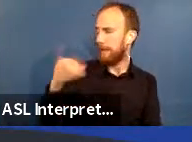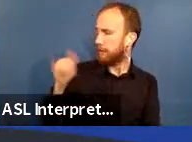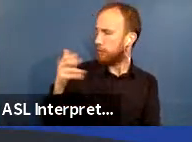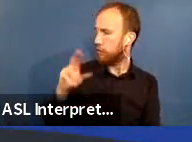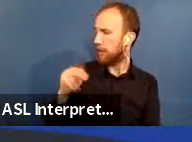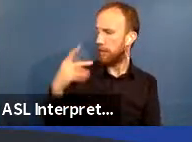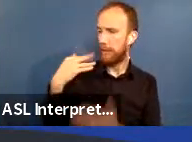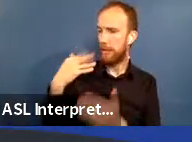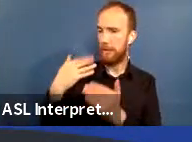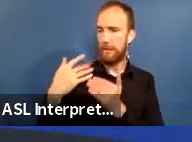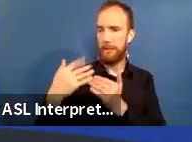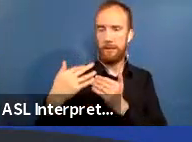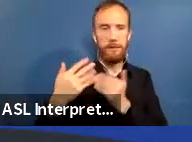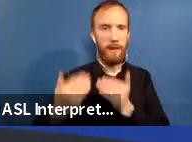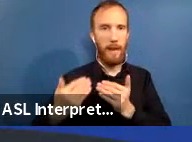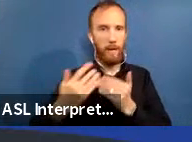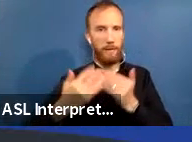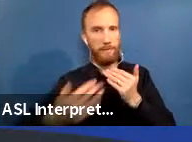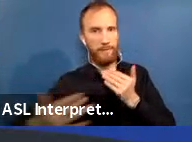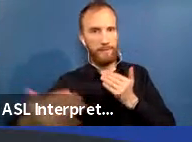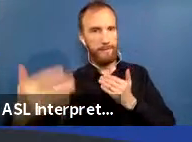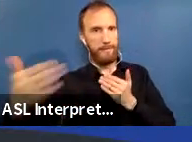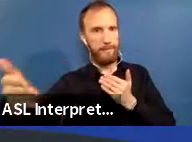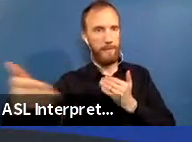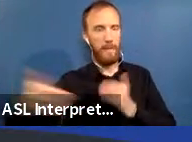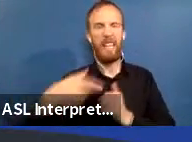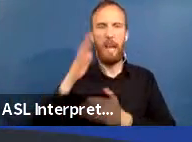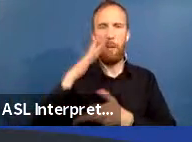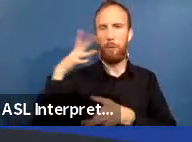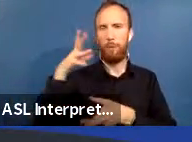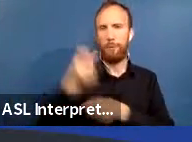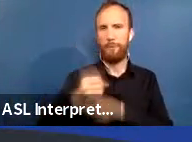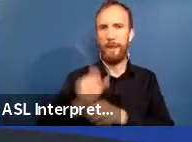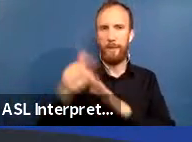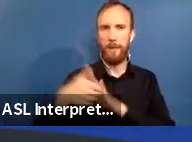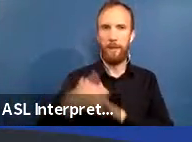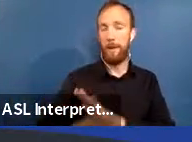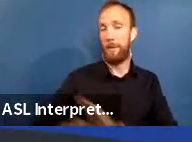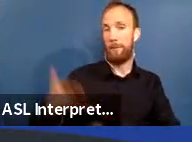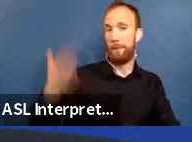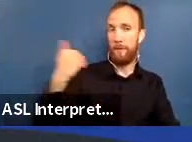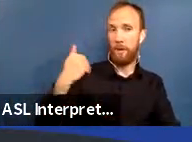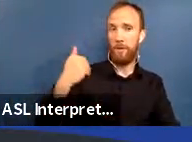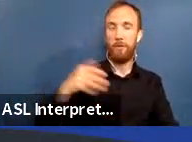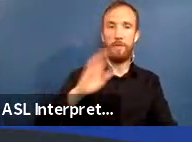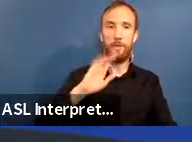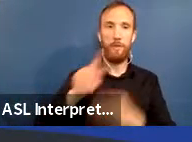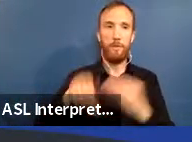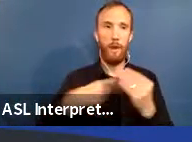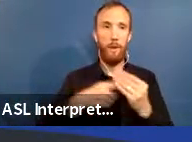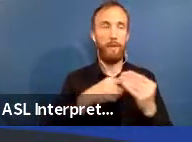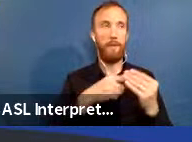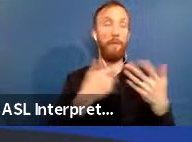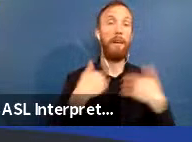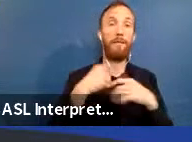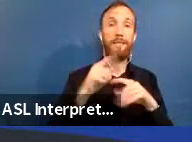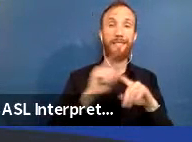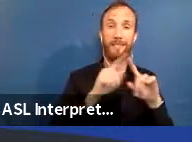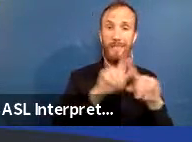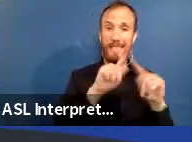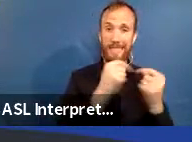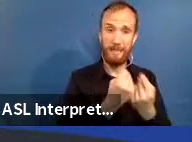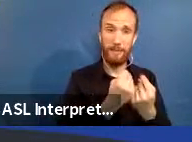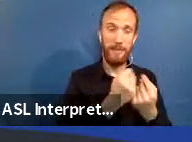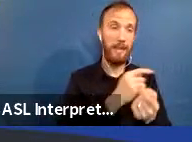actually going to recap this at the end. We sat around, equity, capital, and portfolio team sat around and said, what do we need